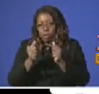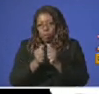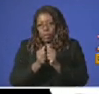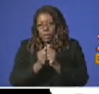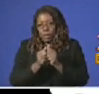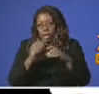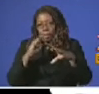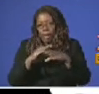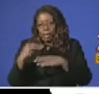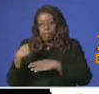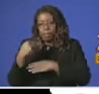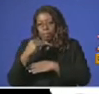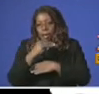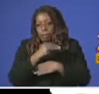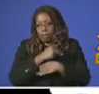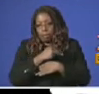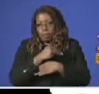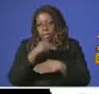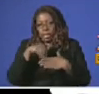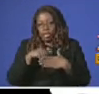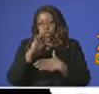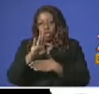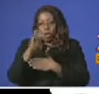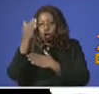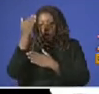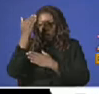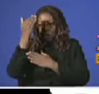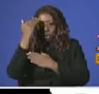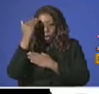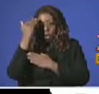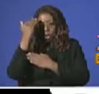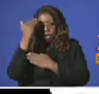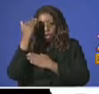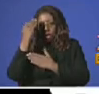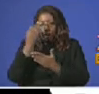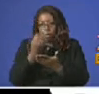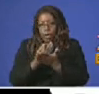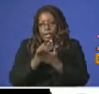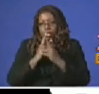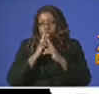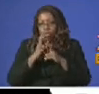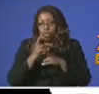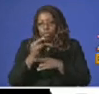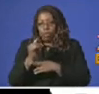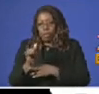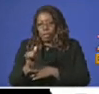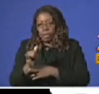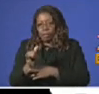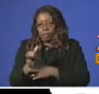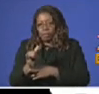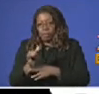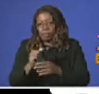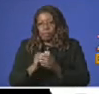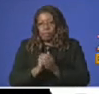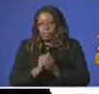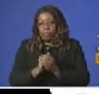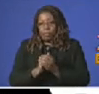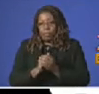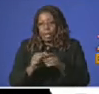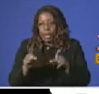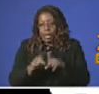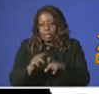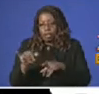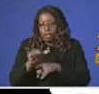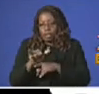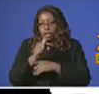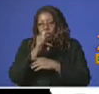members, tapping into your advanced knowledge of accrual-based financial reporting, as is currently being applied to the private sector